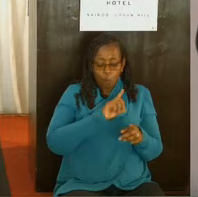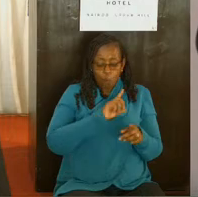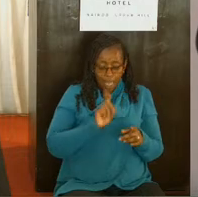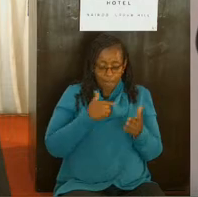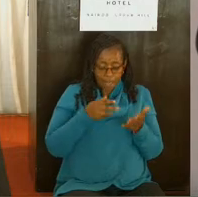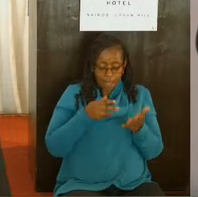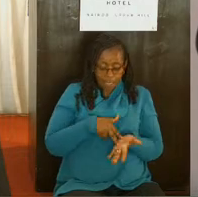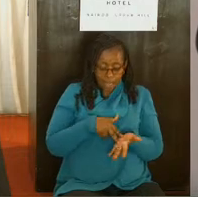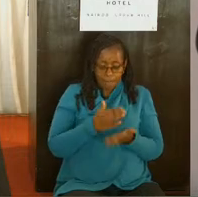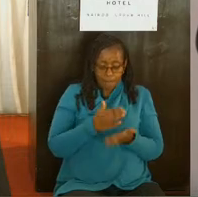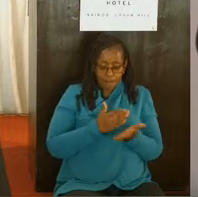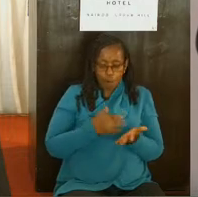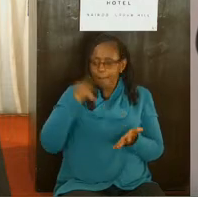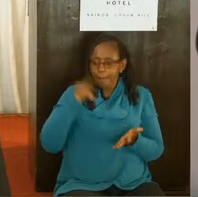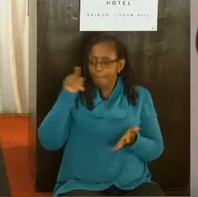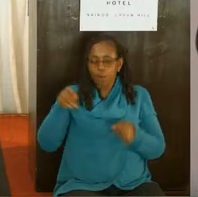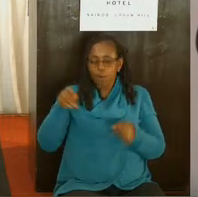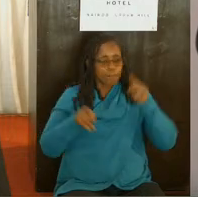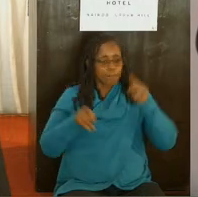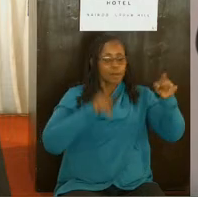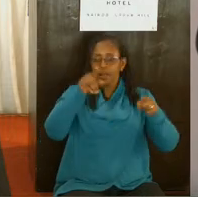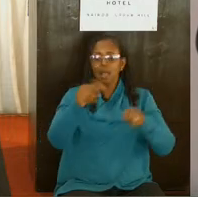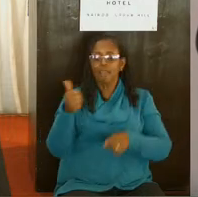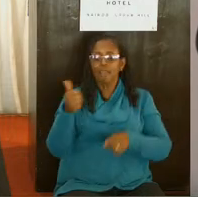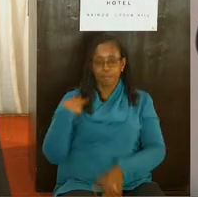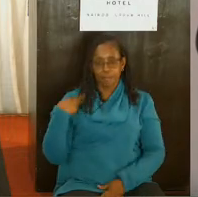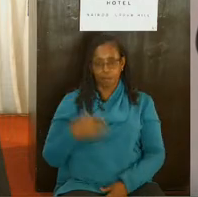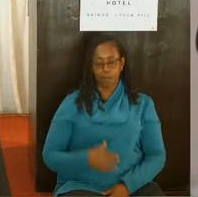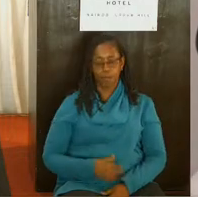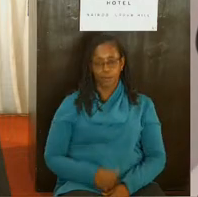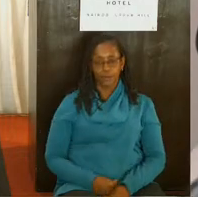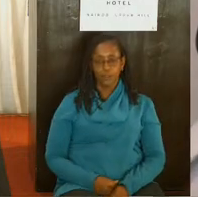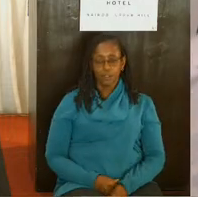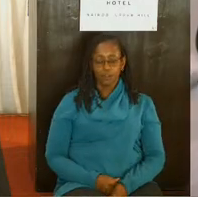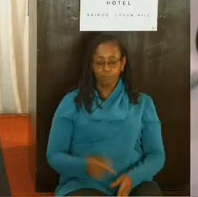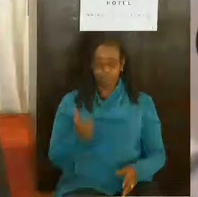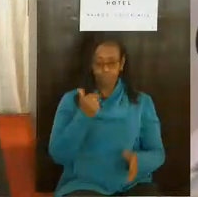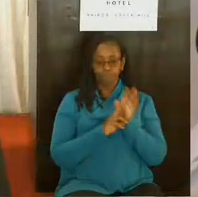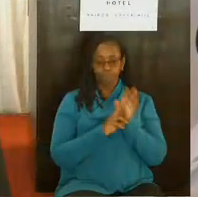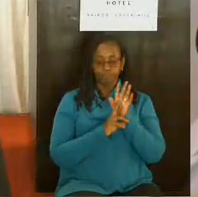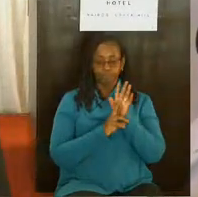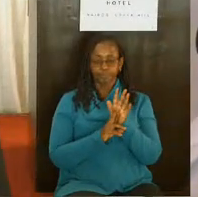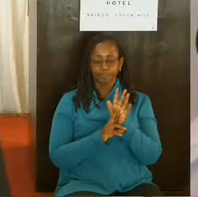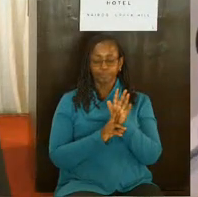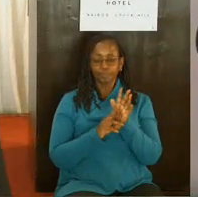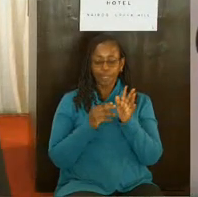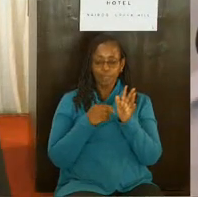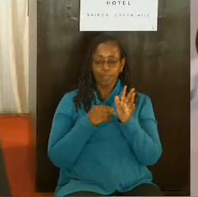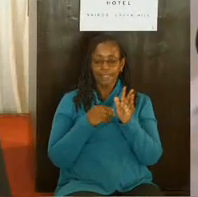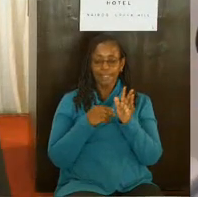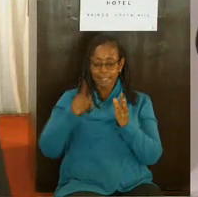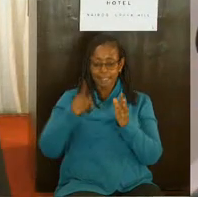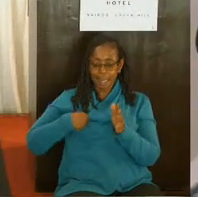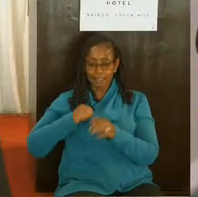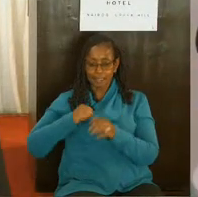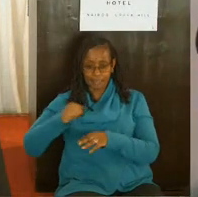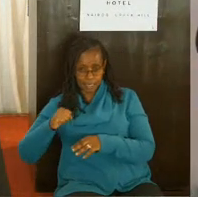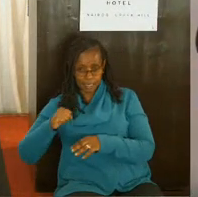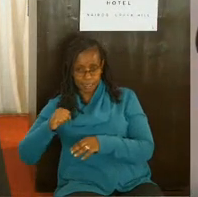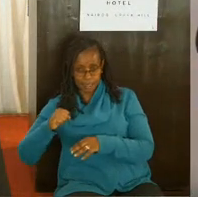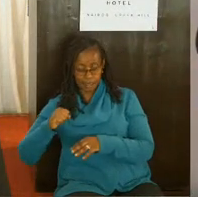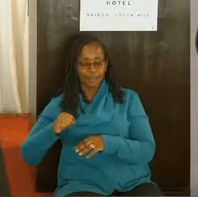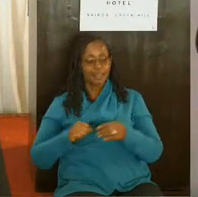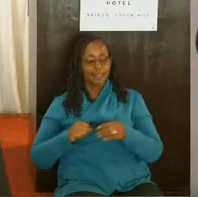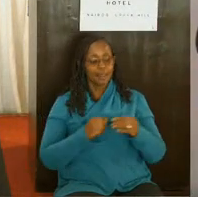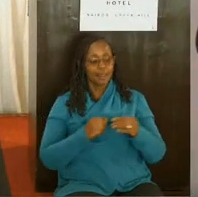fingers at the duty you know better I mean we represent the supply side I mean the demand side